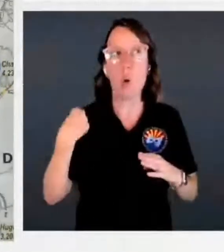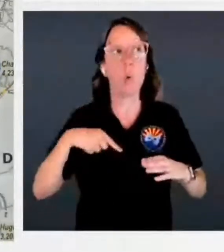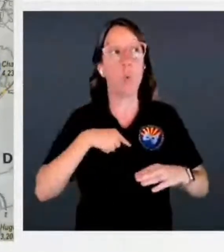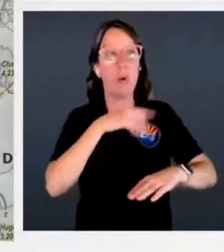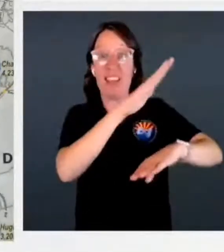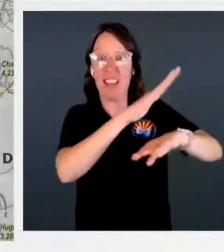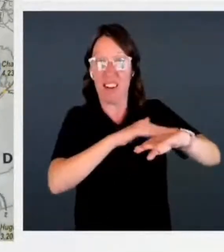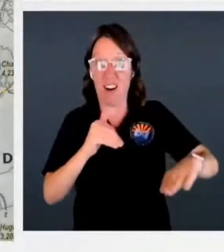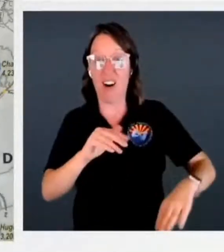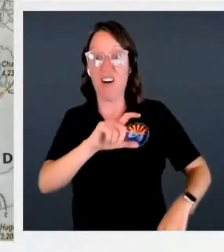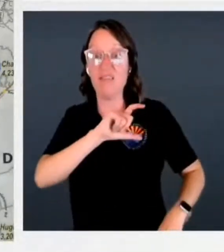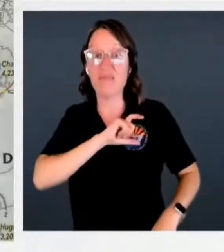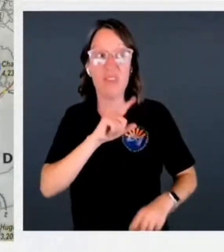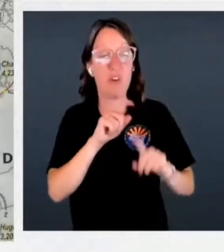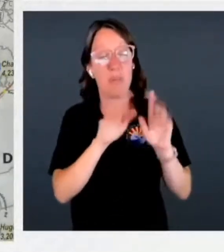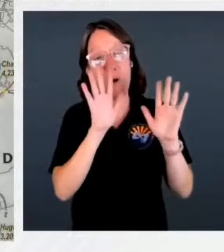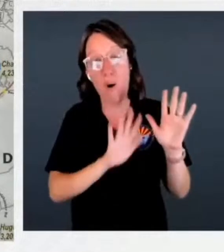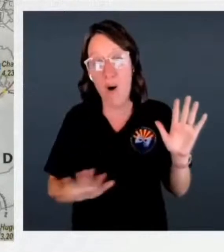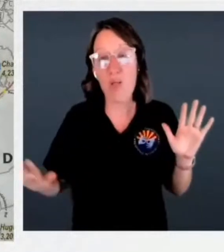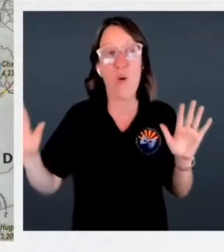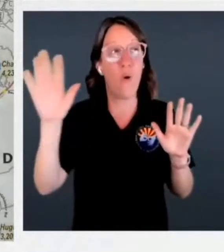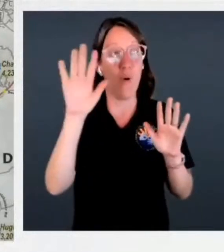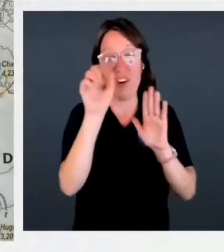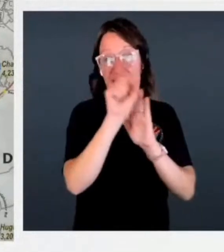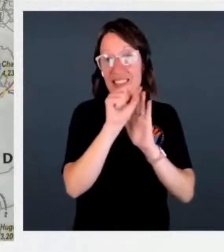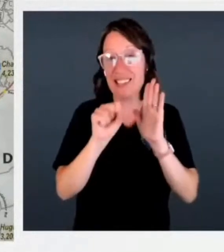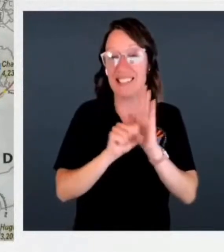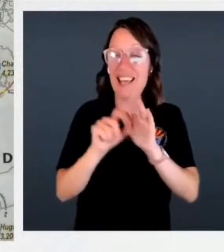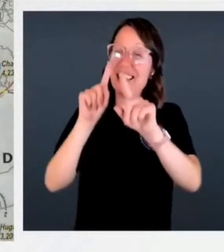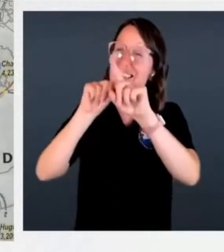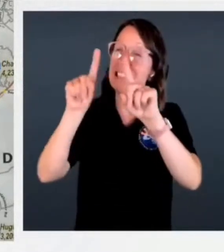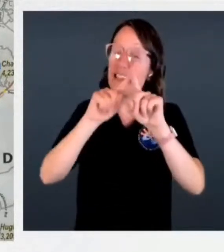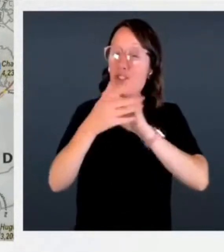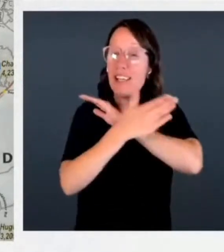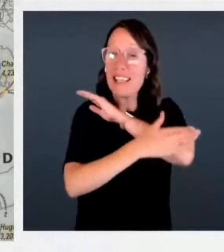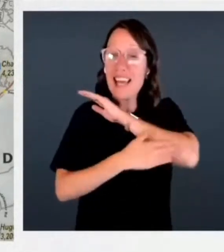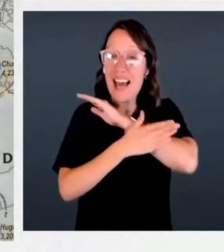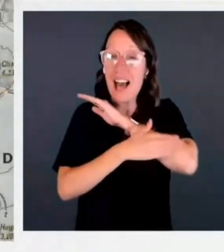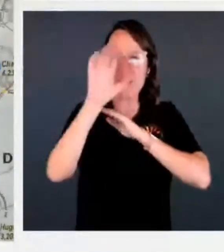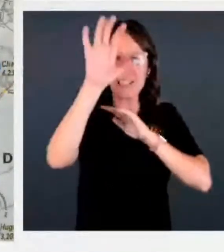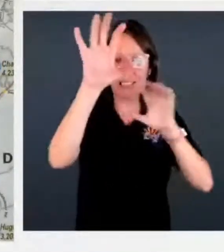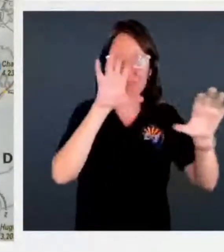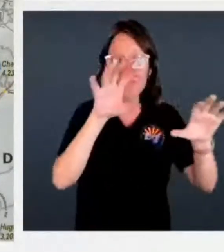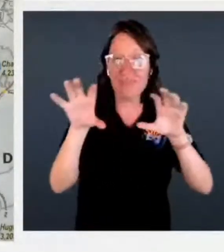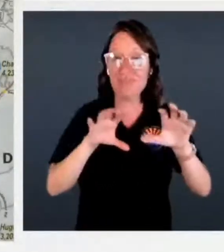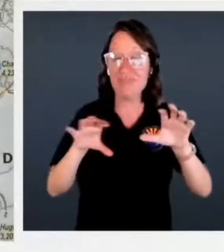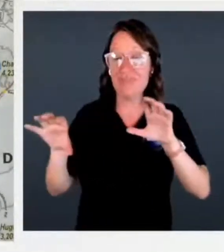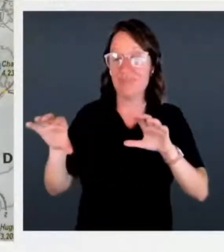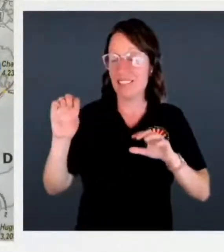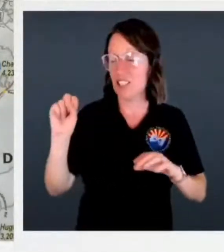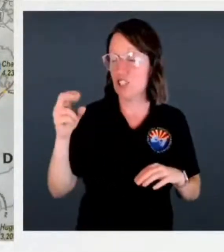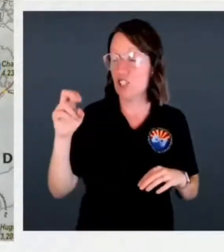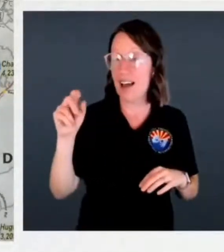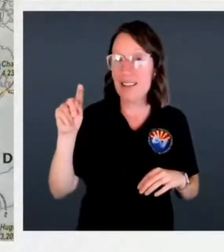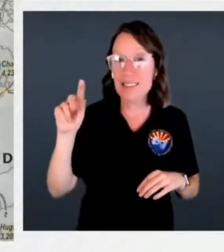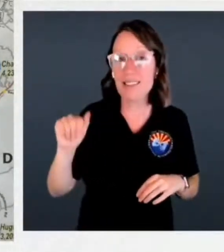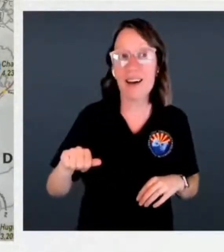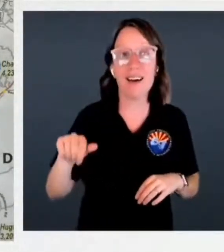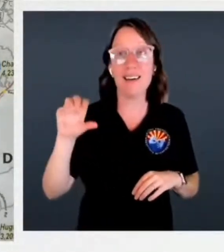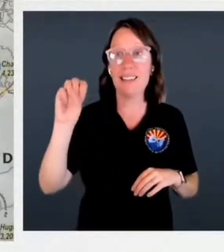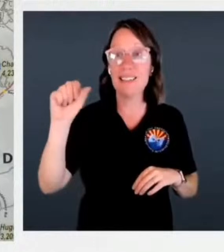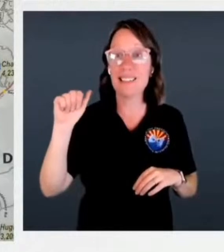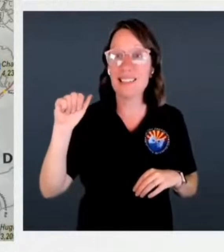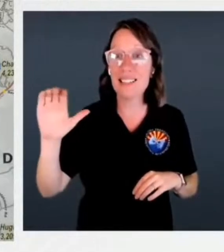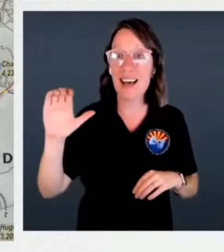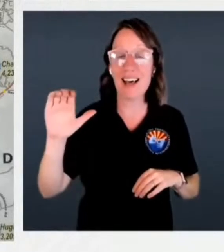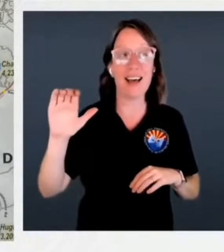from Sacramento and Tehama County. There's people from Shasta County all the way up I-5. And they came